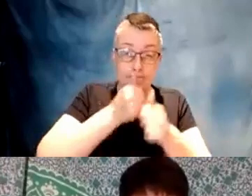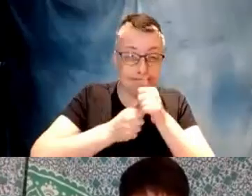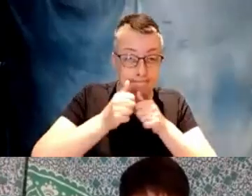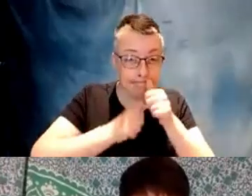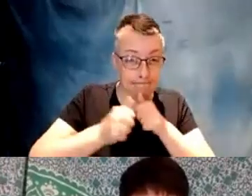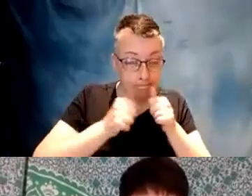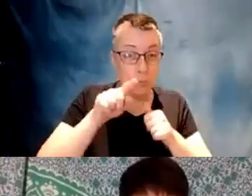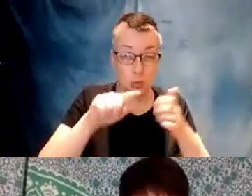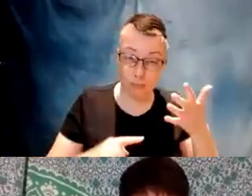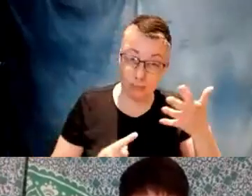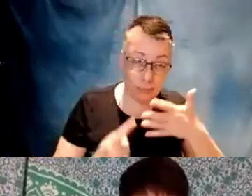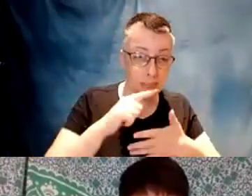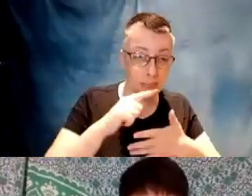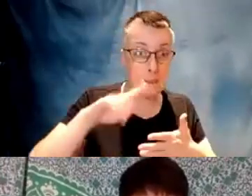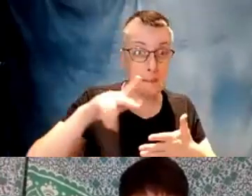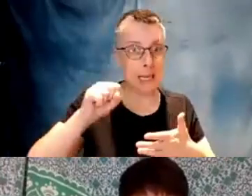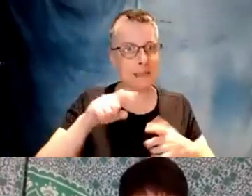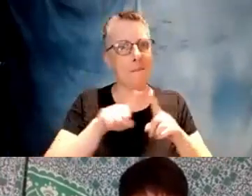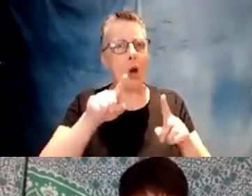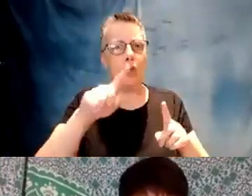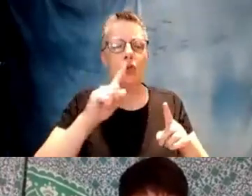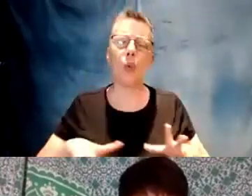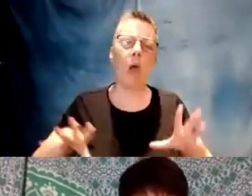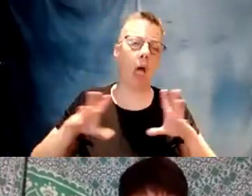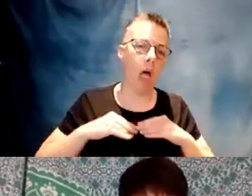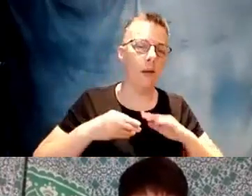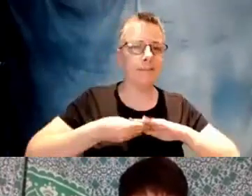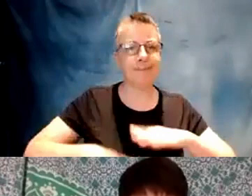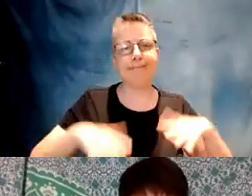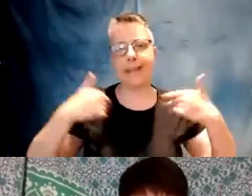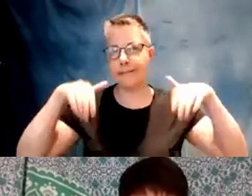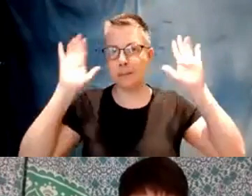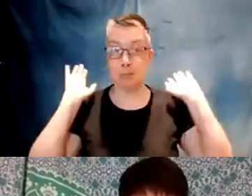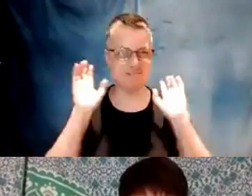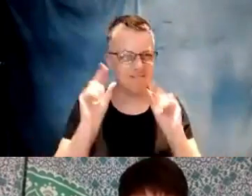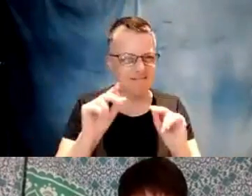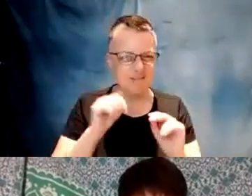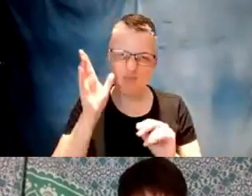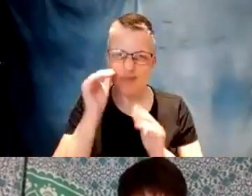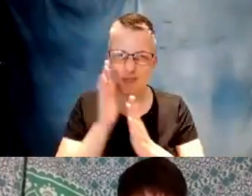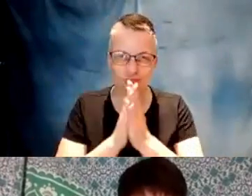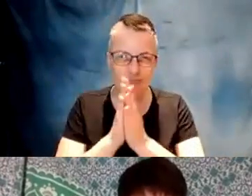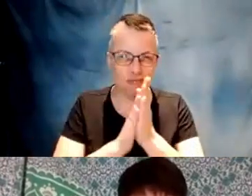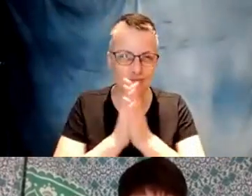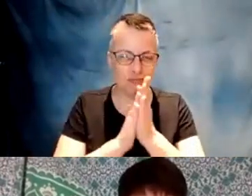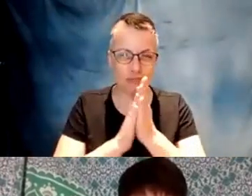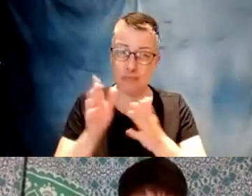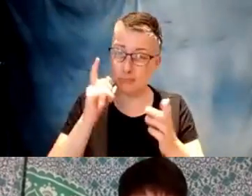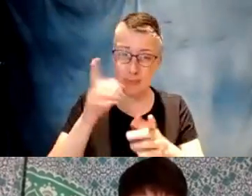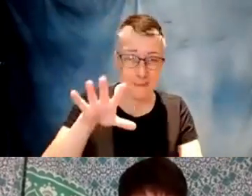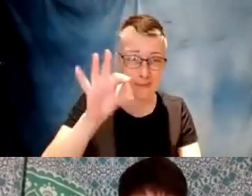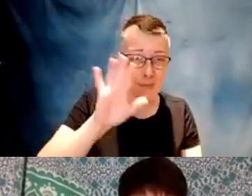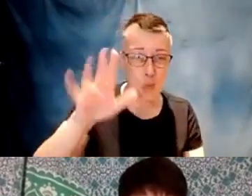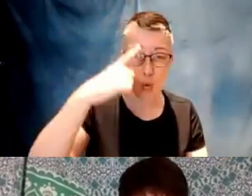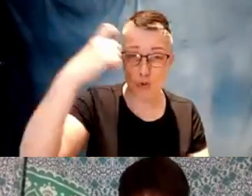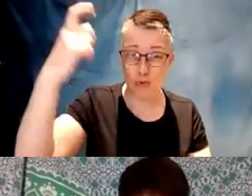made a decision to rise above it in order to not only move forward to achieve your dreams and focus